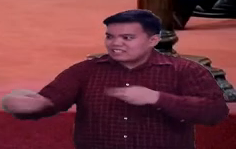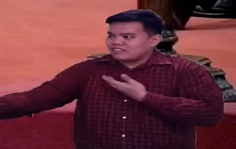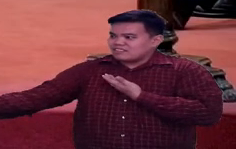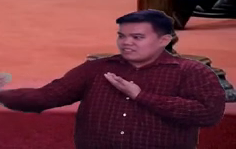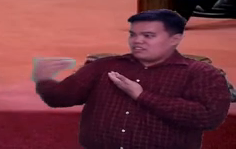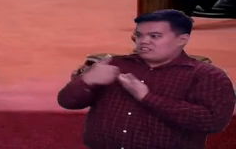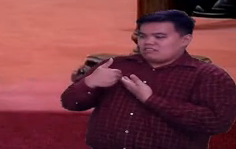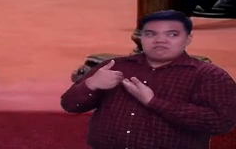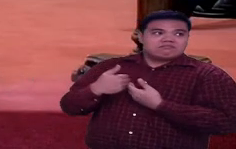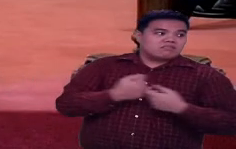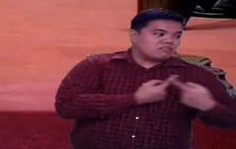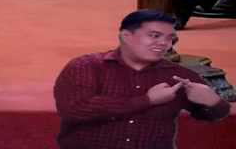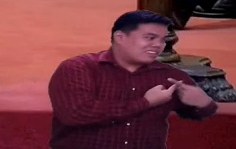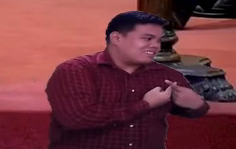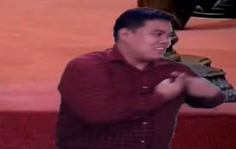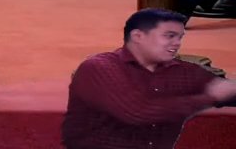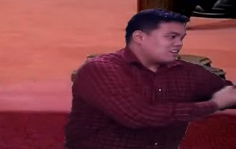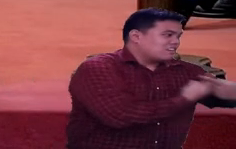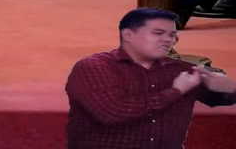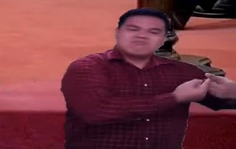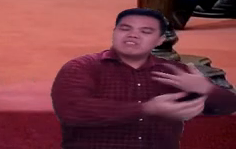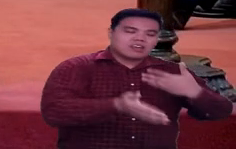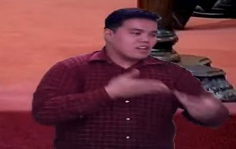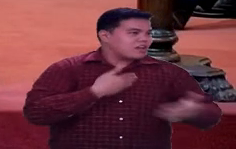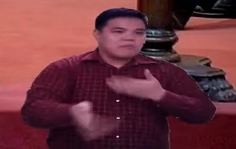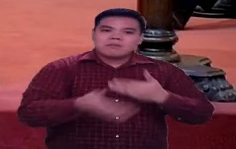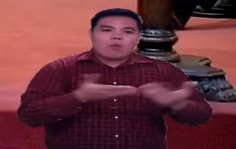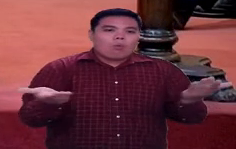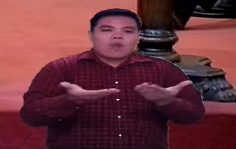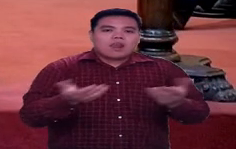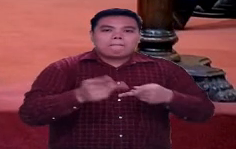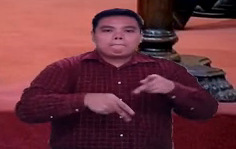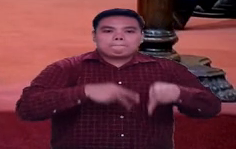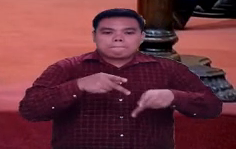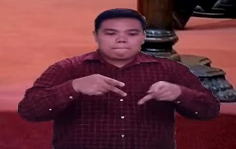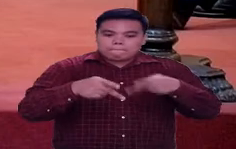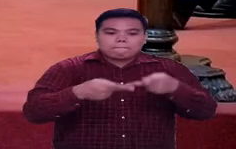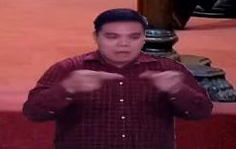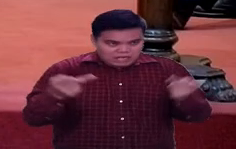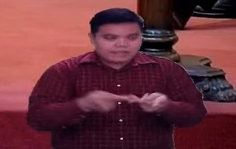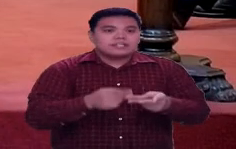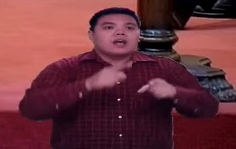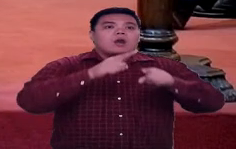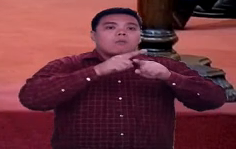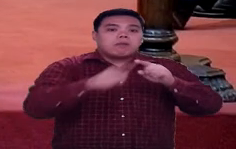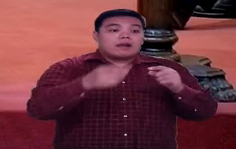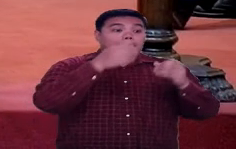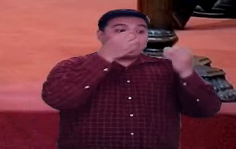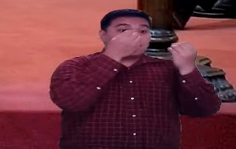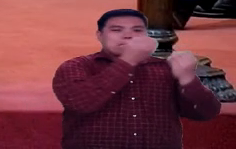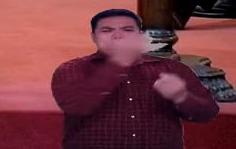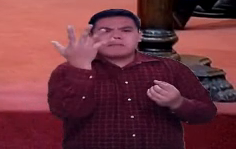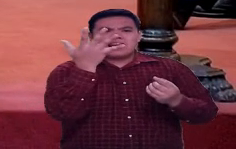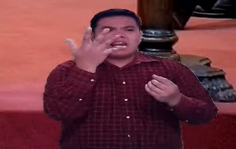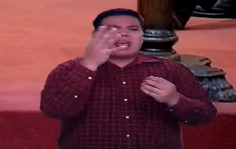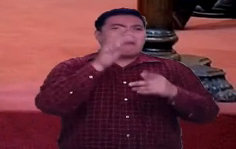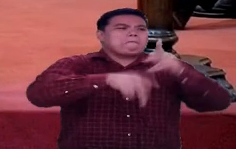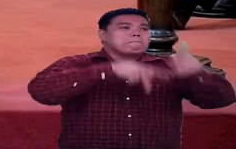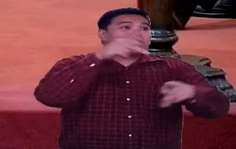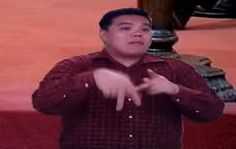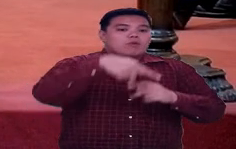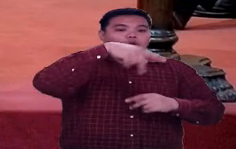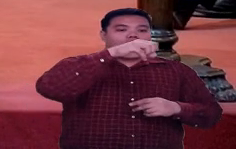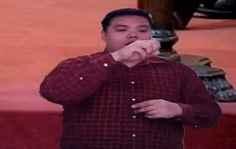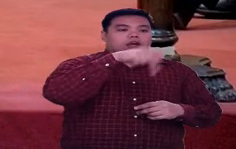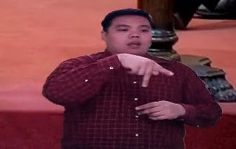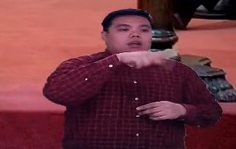them the truth no matter where they are. The world's population is growing at a very